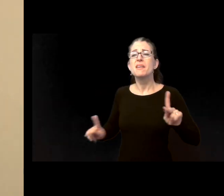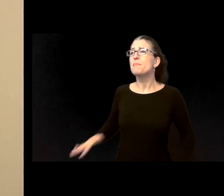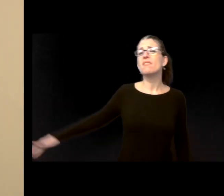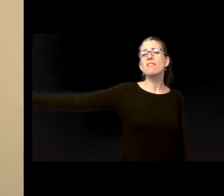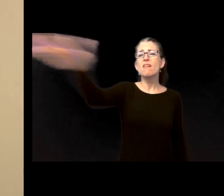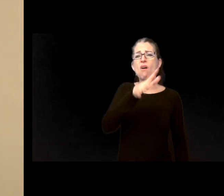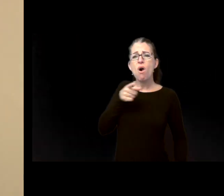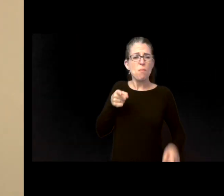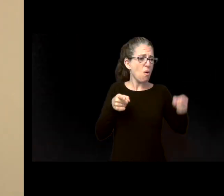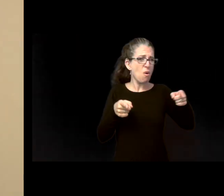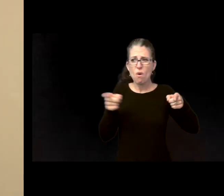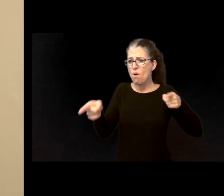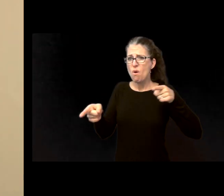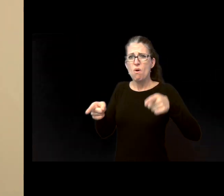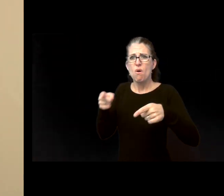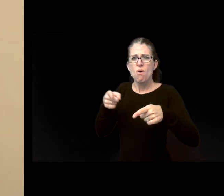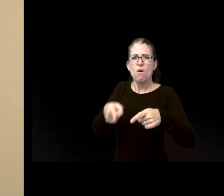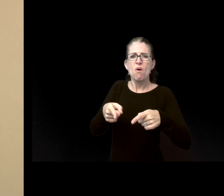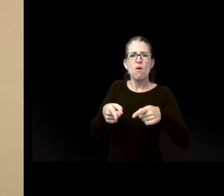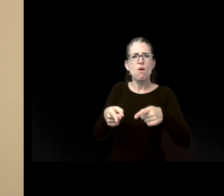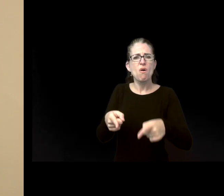The people all are pointing.